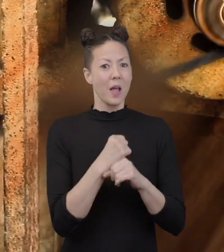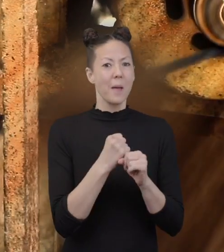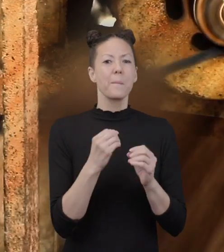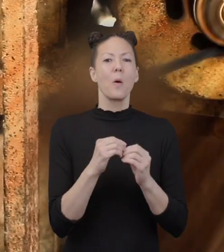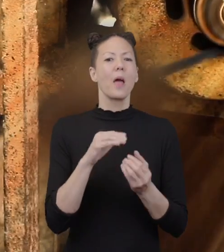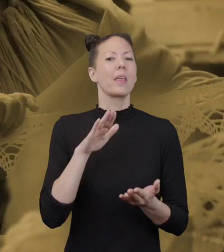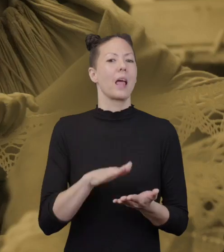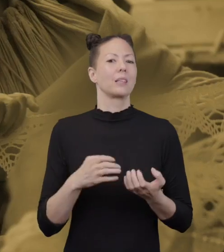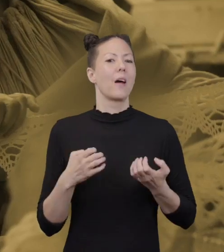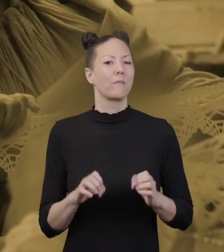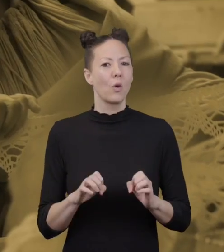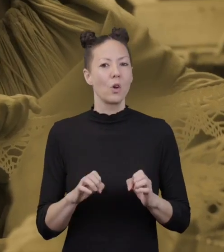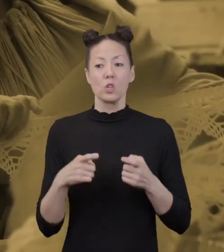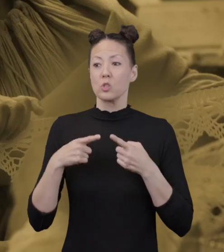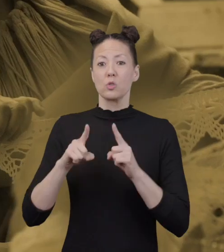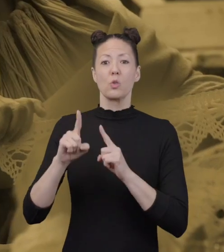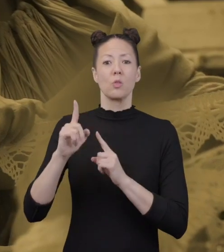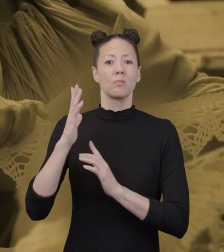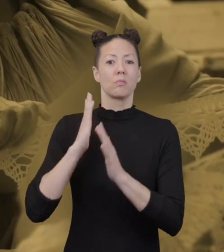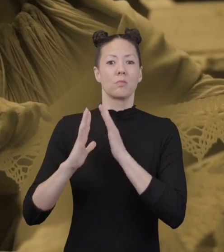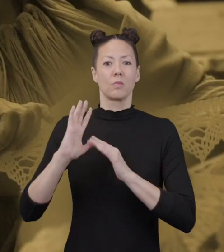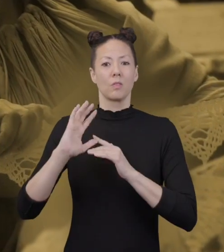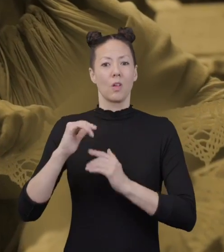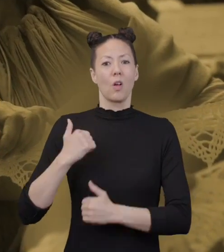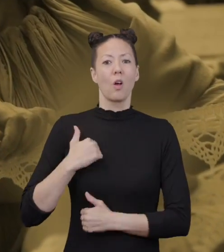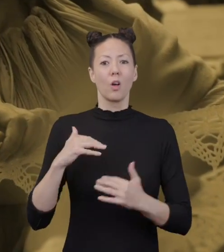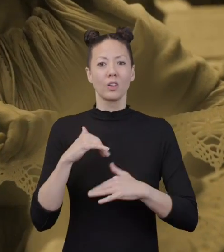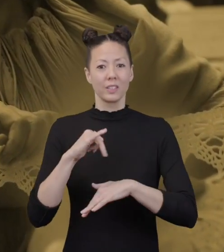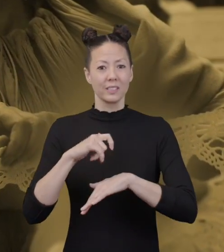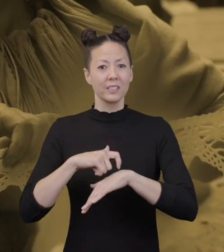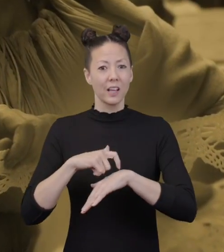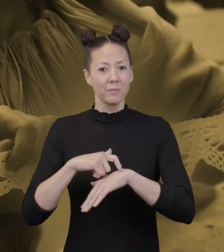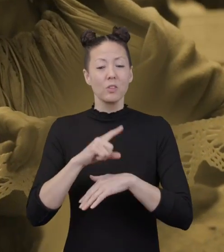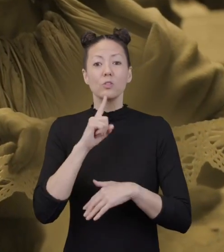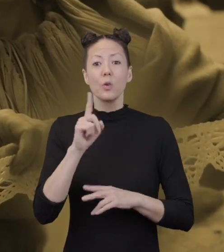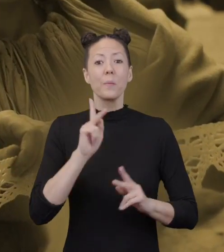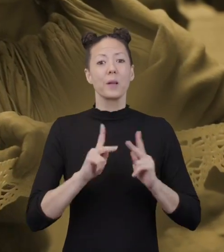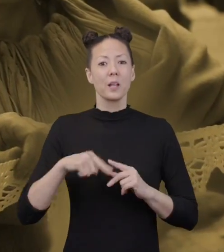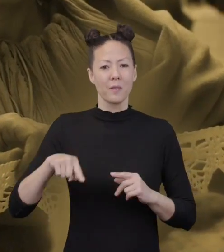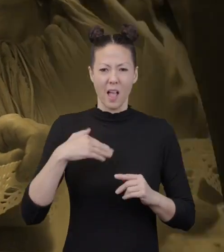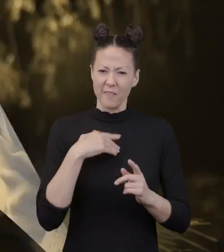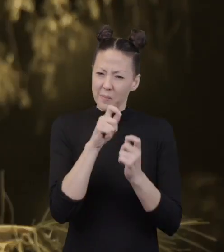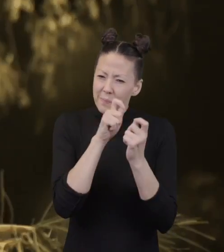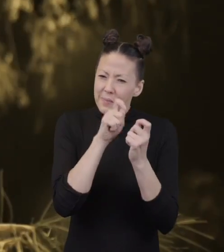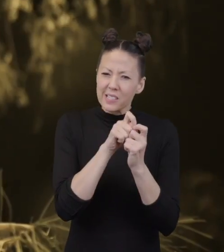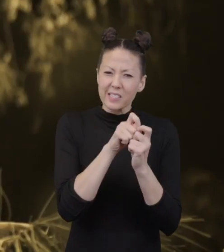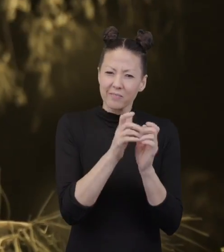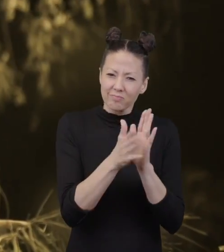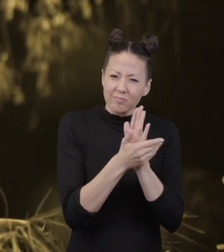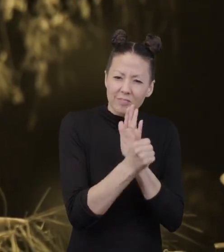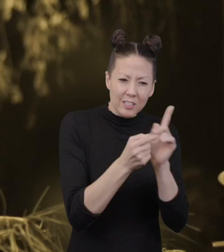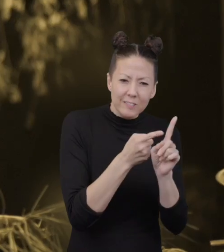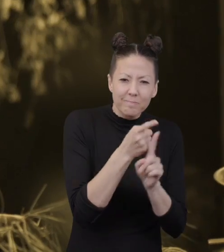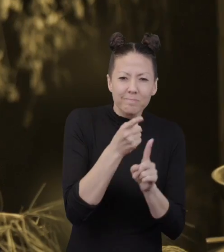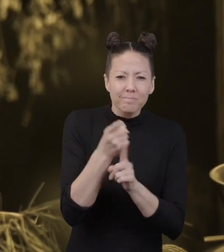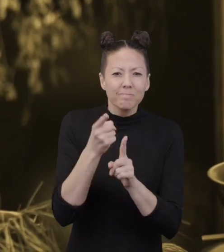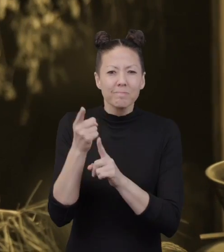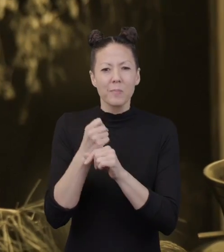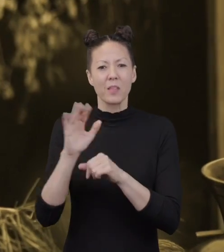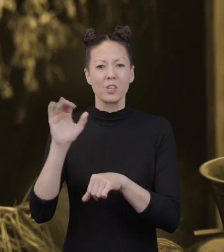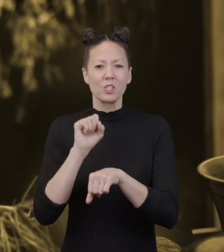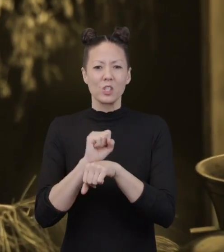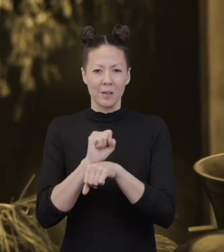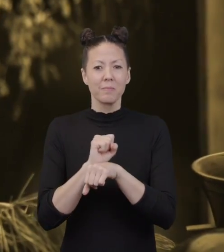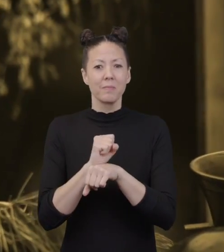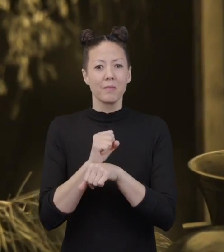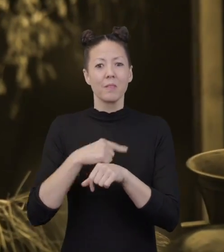less effort. During colonial times, certain people had very specialized skills, and their jobs were to make